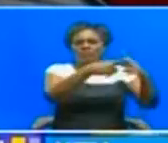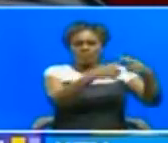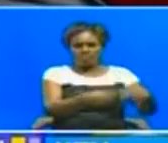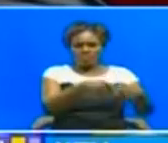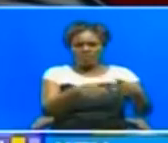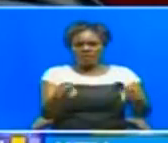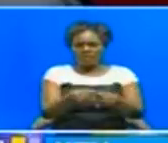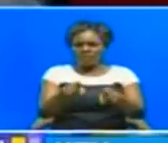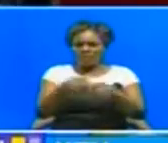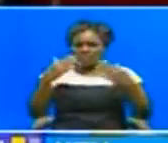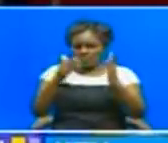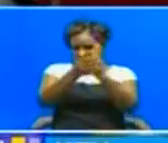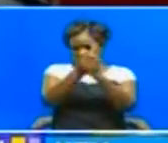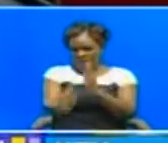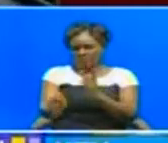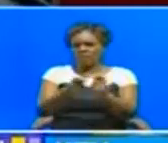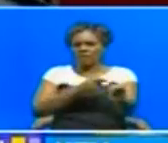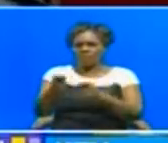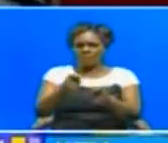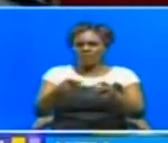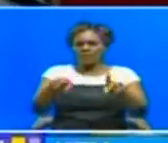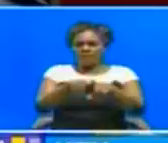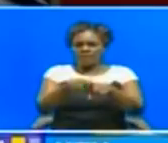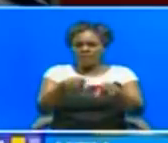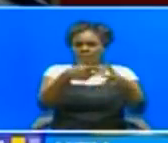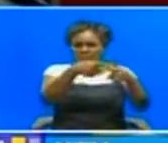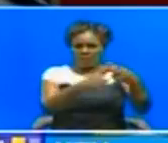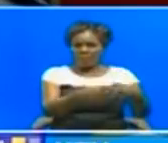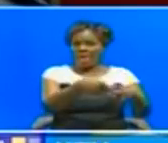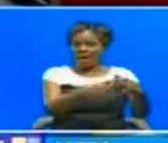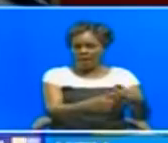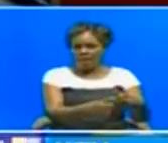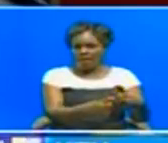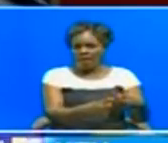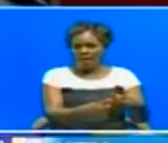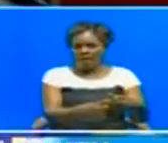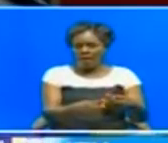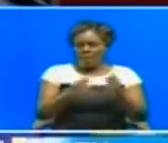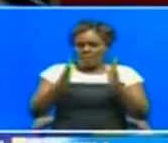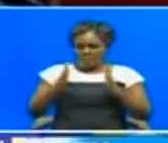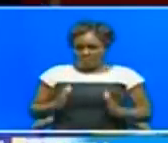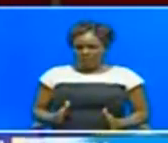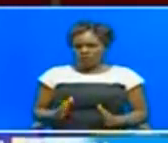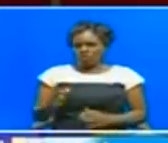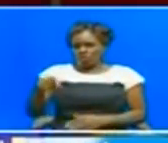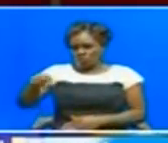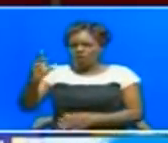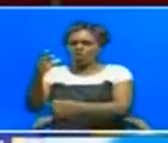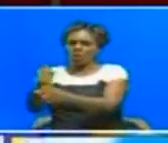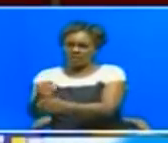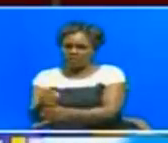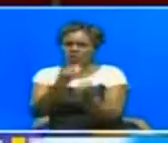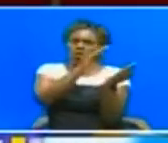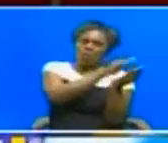with the personnel to manage it. The issue of repairing it is on the person leasing the equipment to us. The